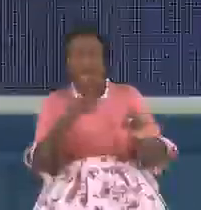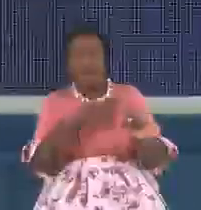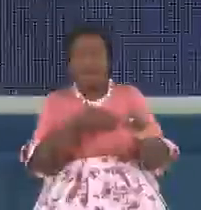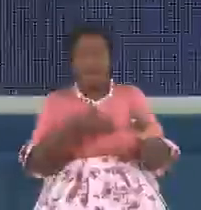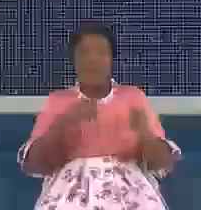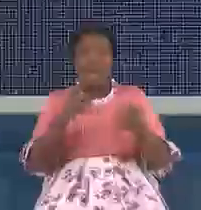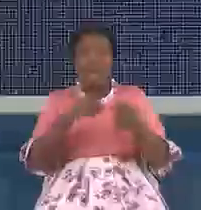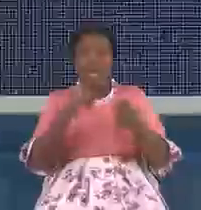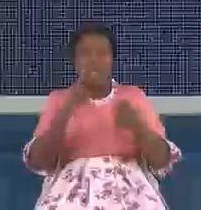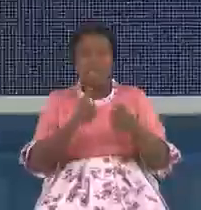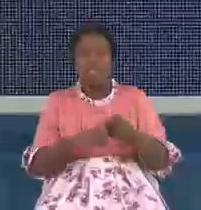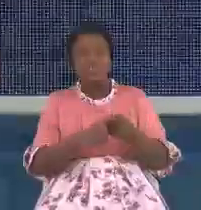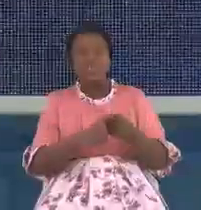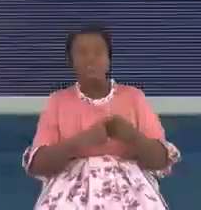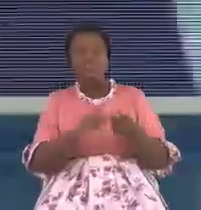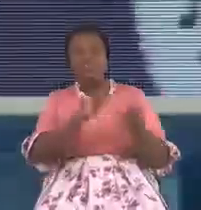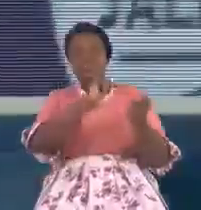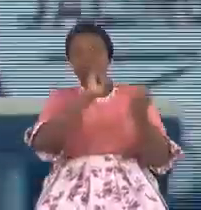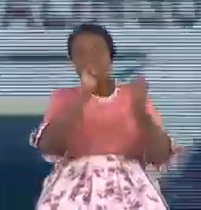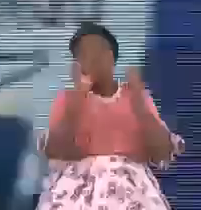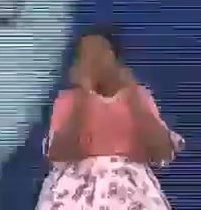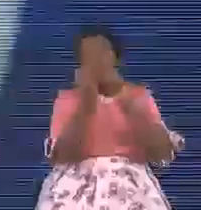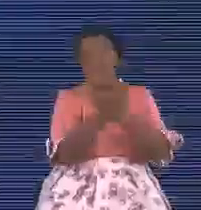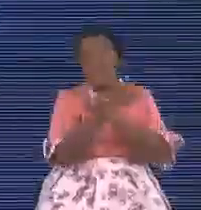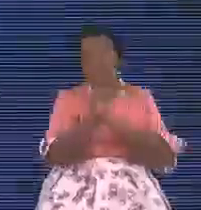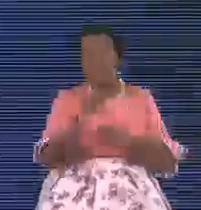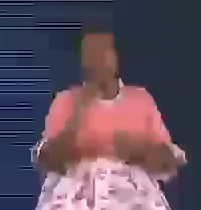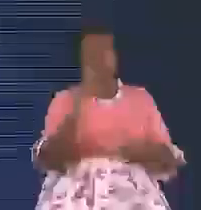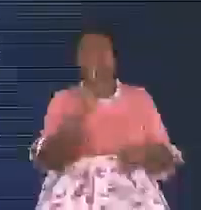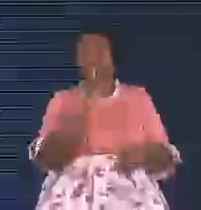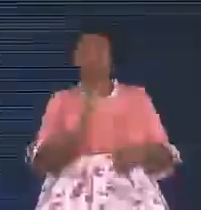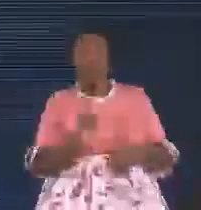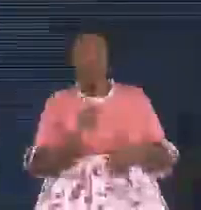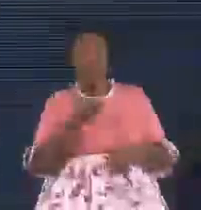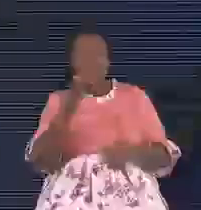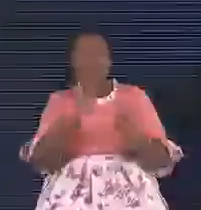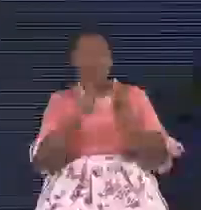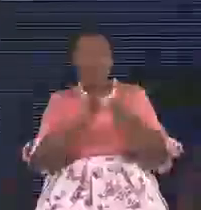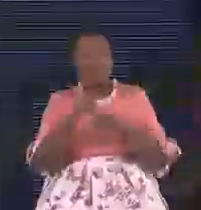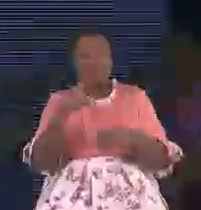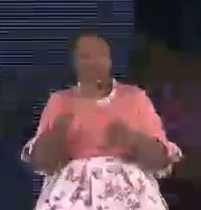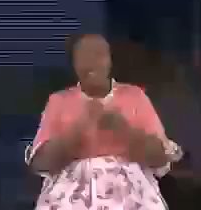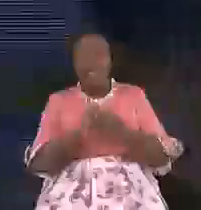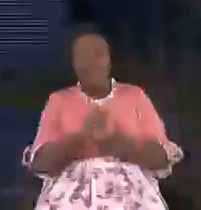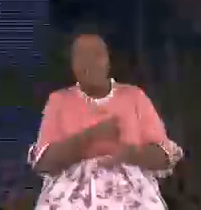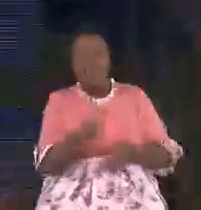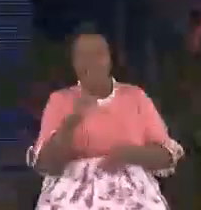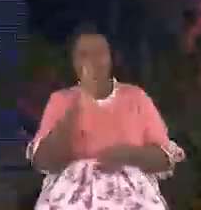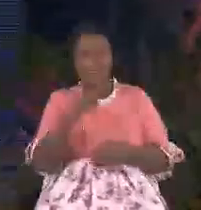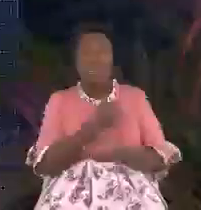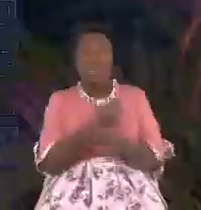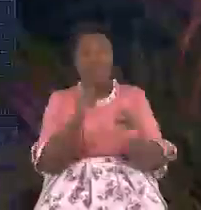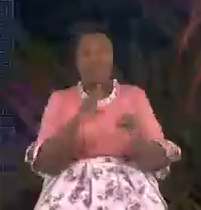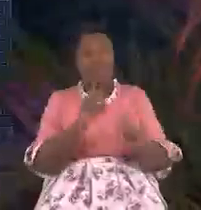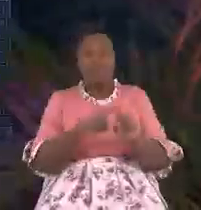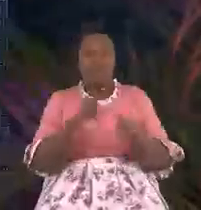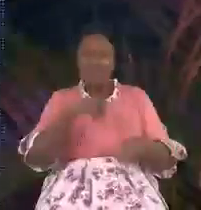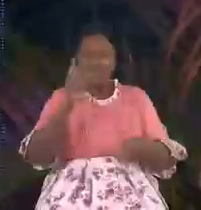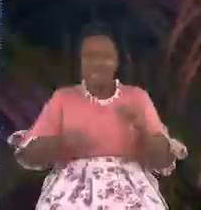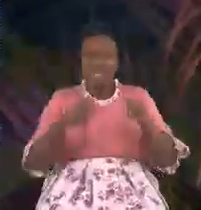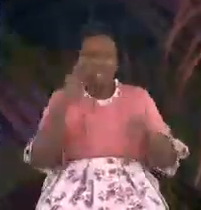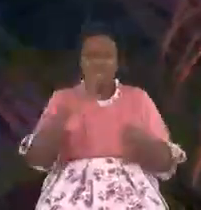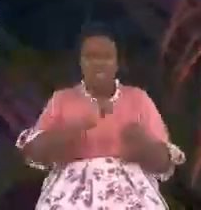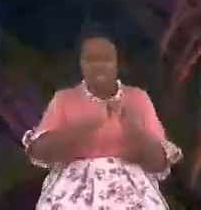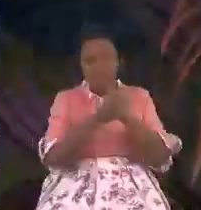indeed there are people who say they are said and we cannot see the transformation